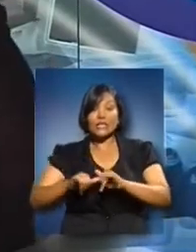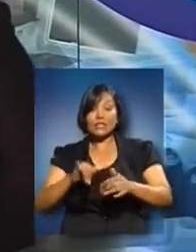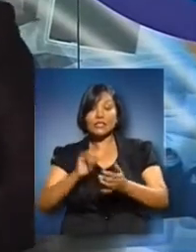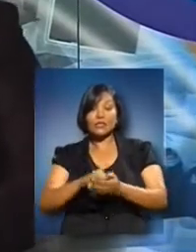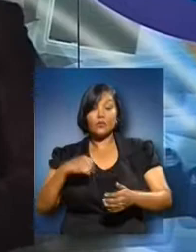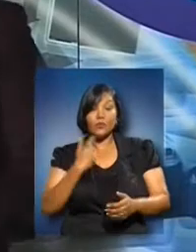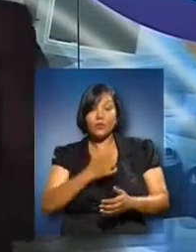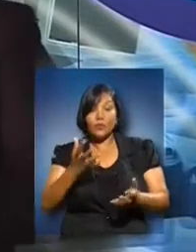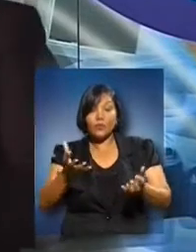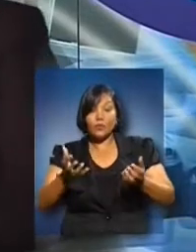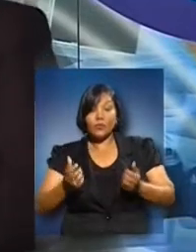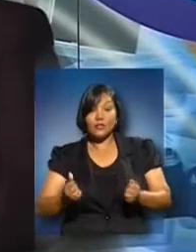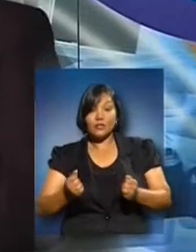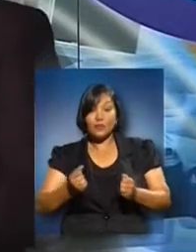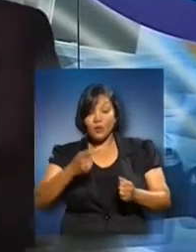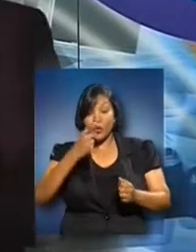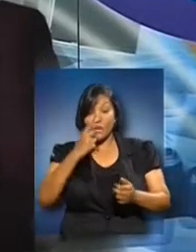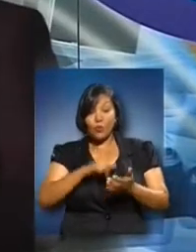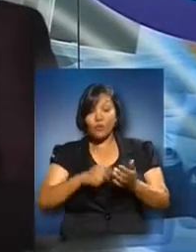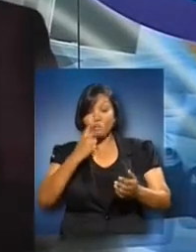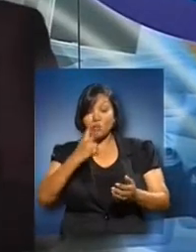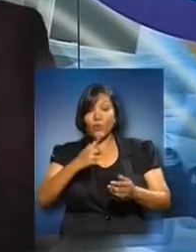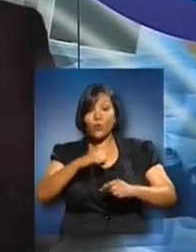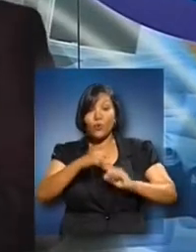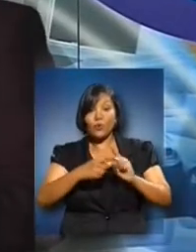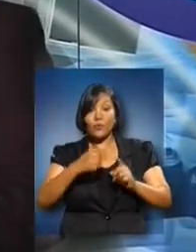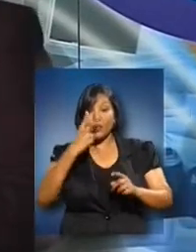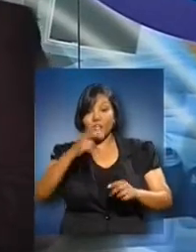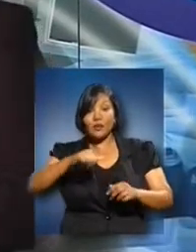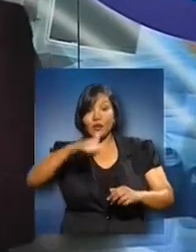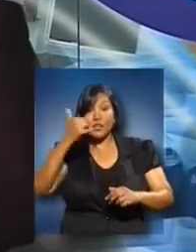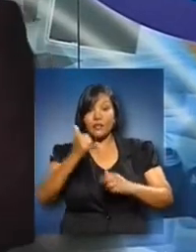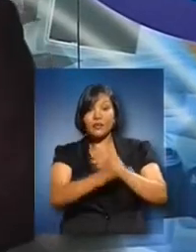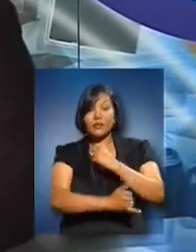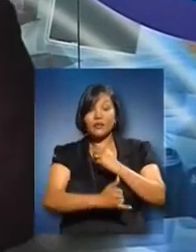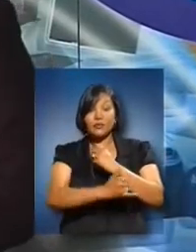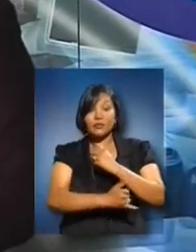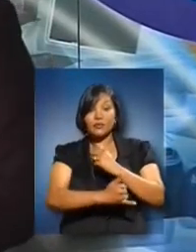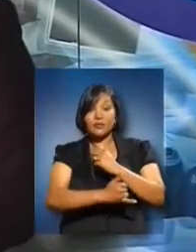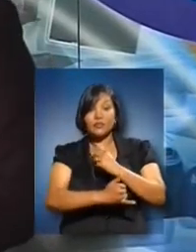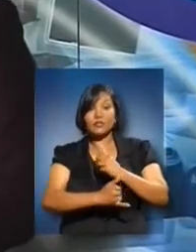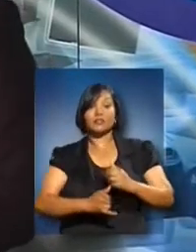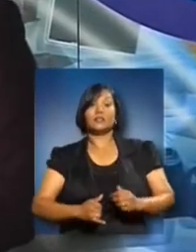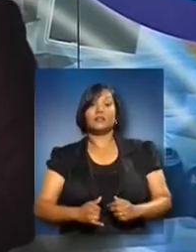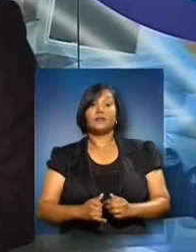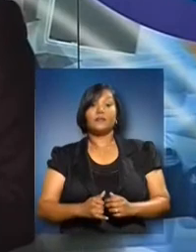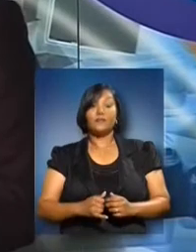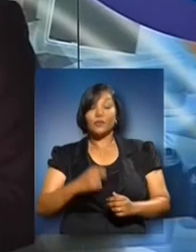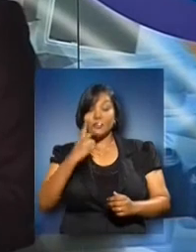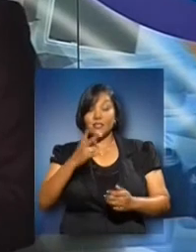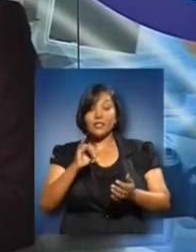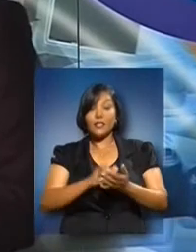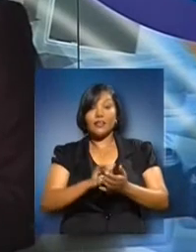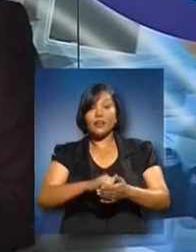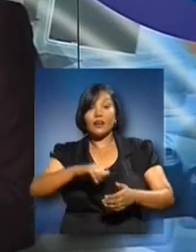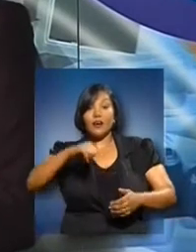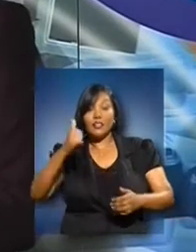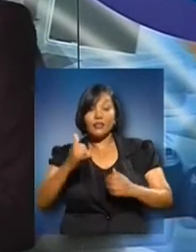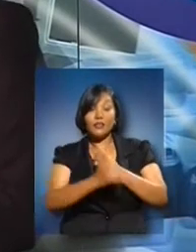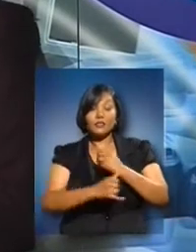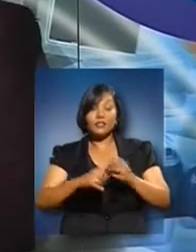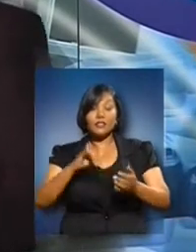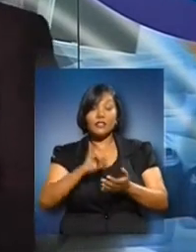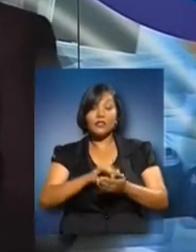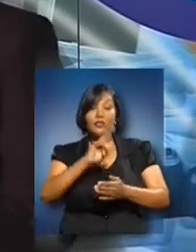for. Because we saw in a benchmark, international benchmark we did back in time, we saw that countries